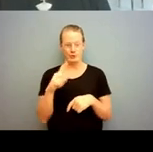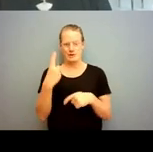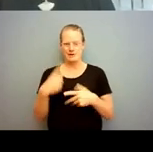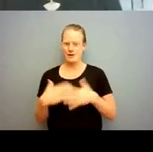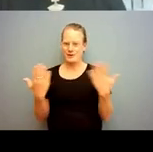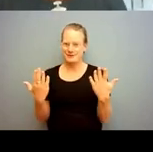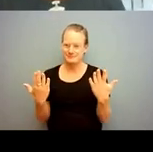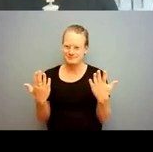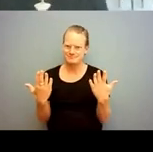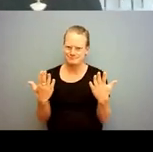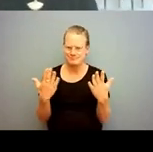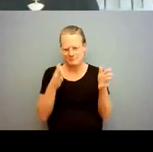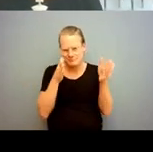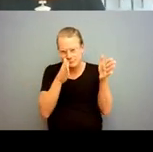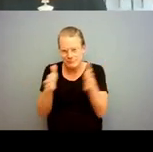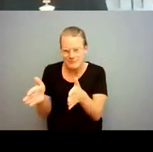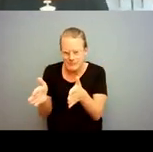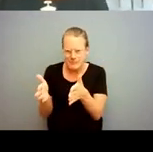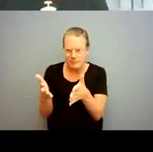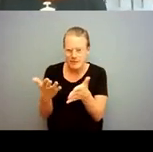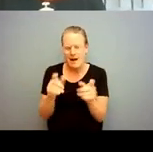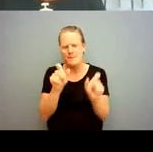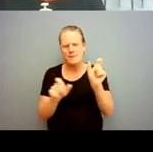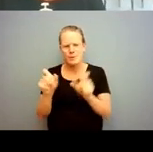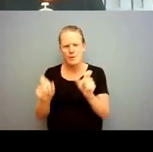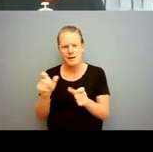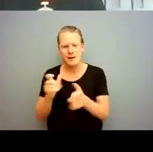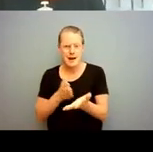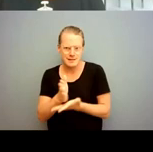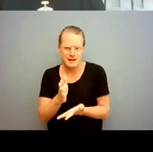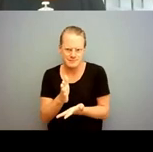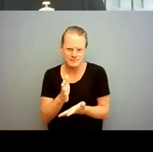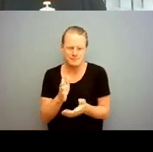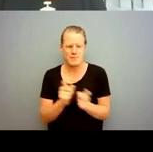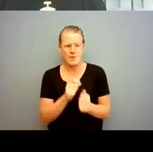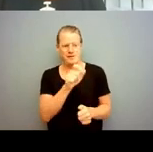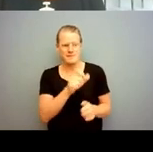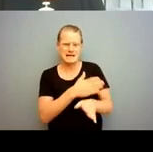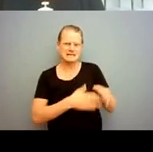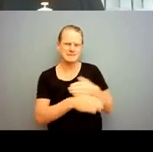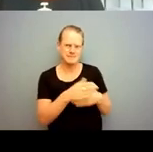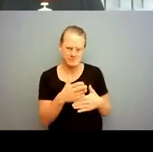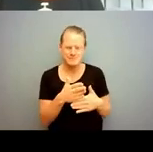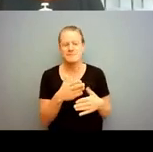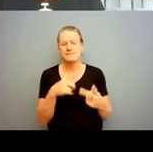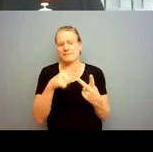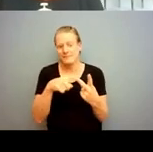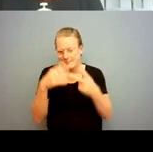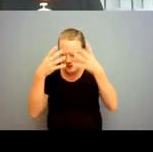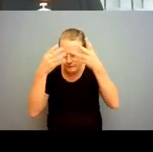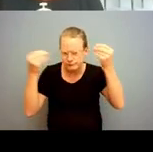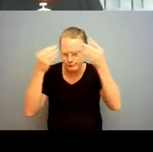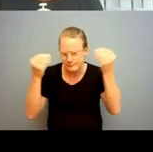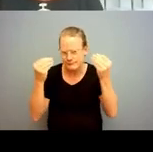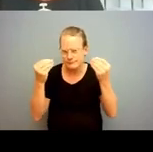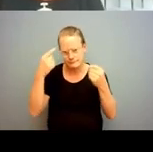of Indigenous persons with disabilities, including dementia. And now I have the pleasure to